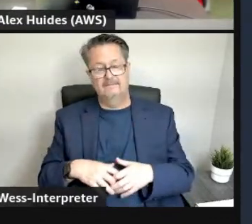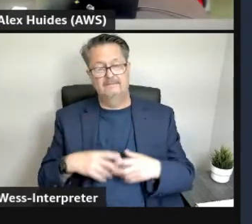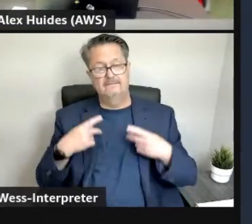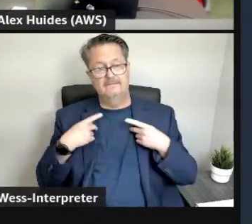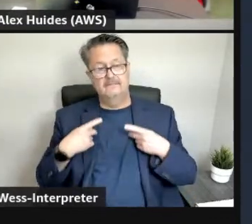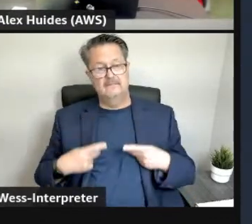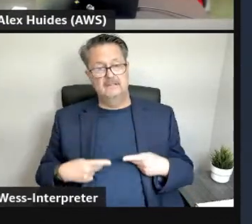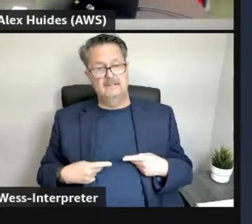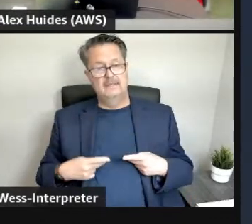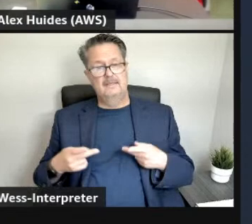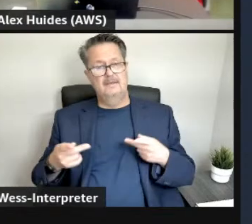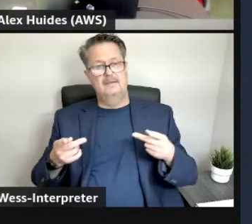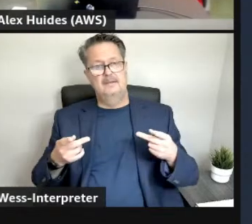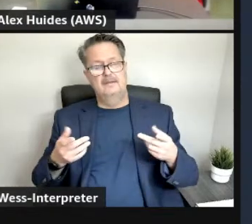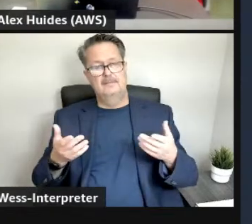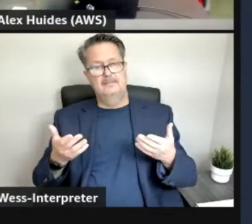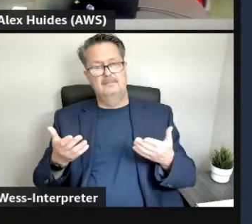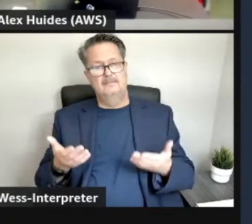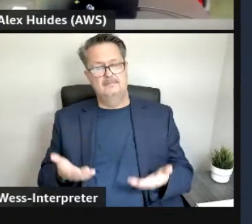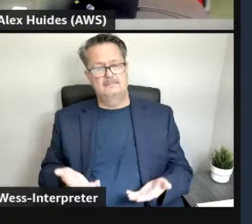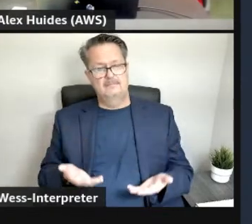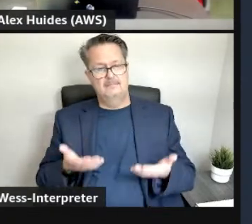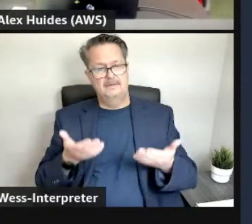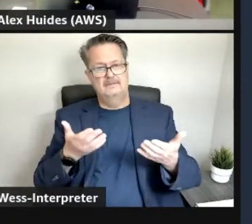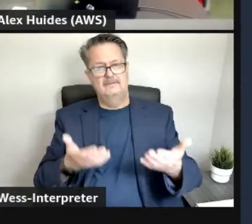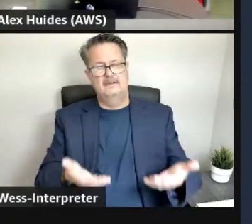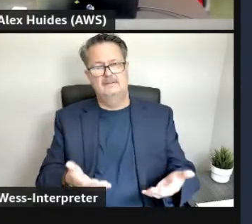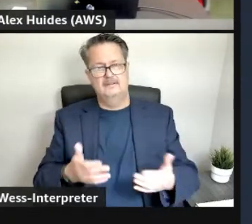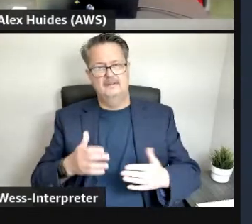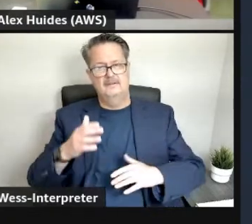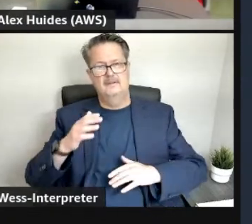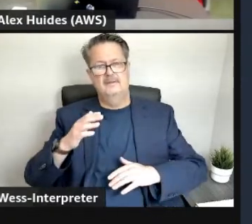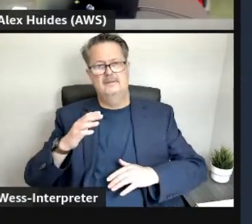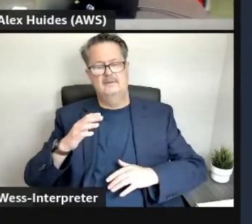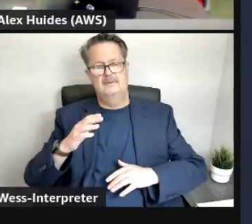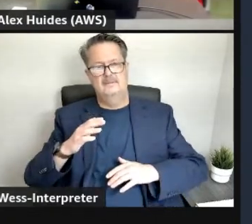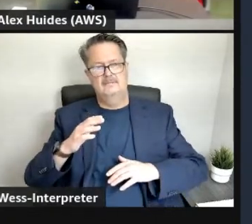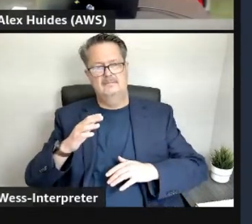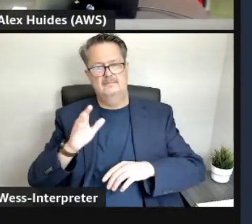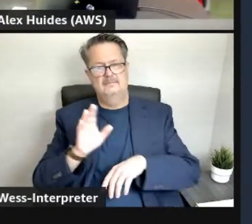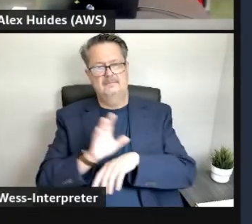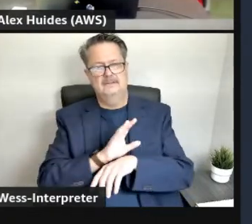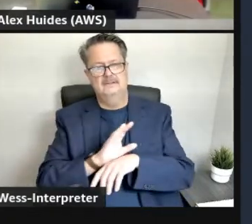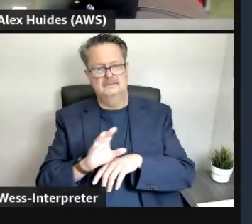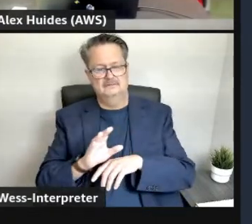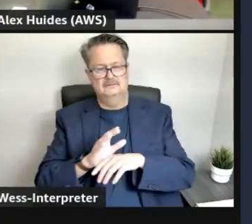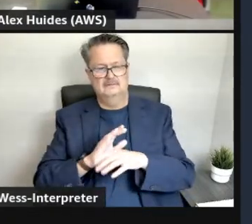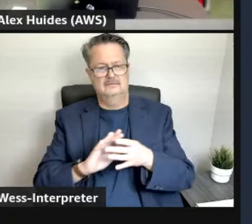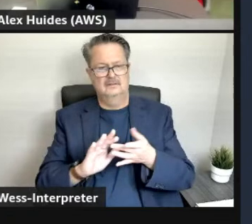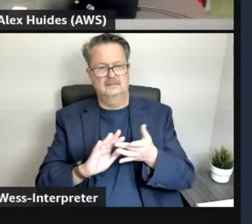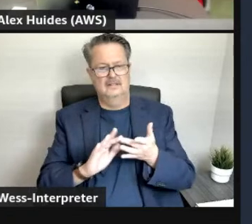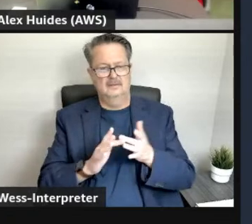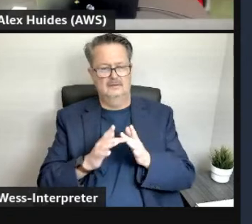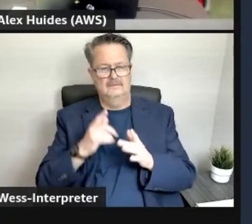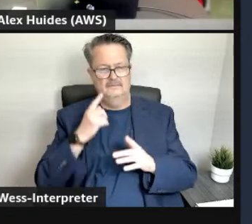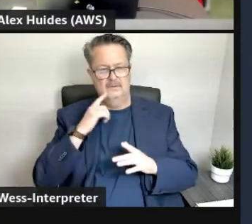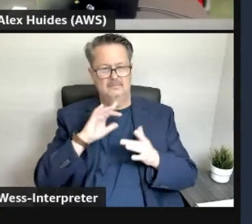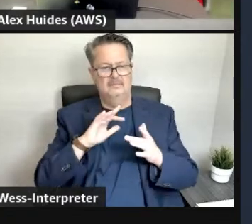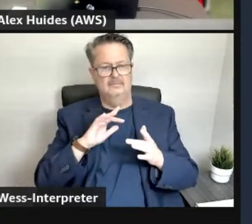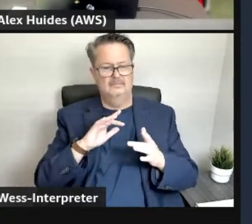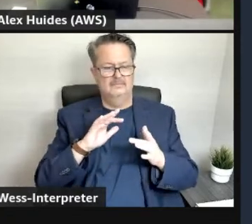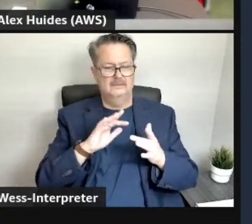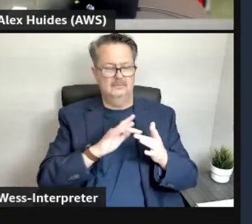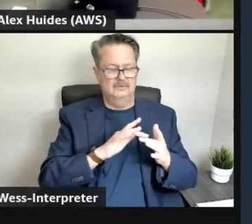that you are decoupling the business layer of your application from not only the networking, but also to some extent to